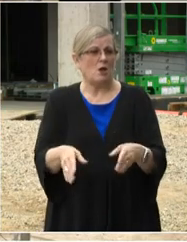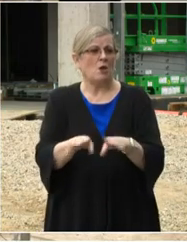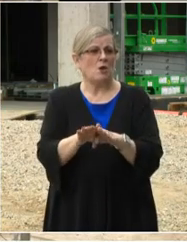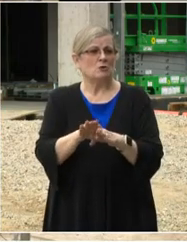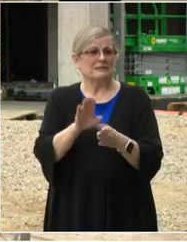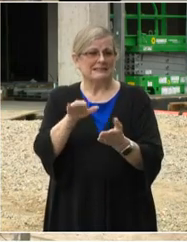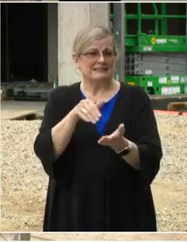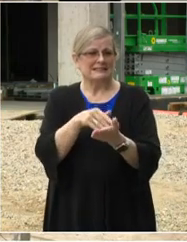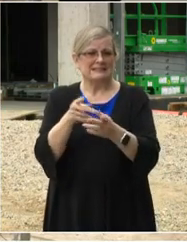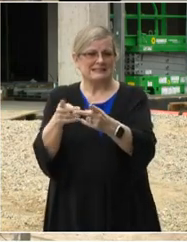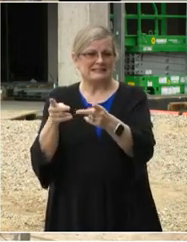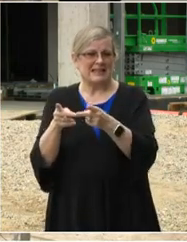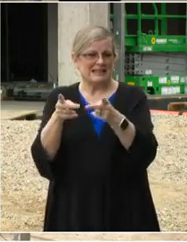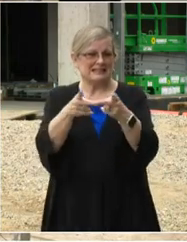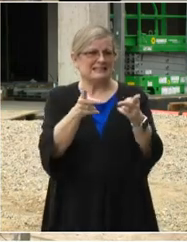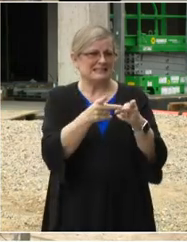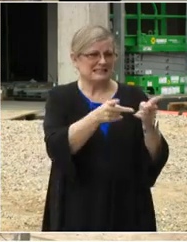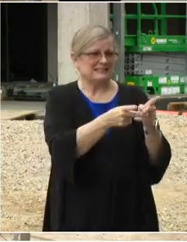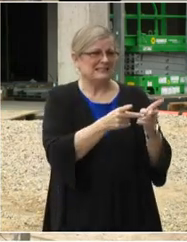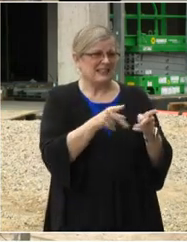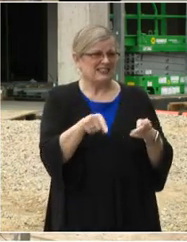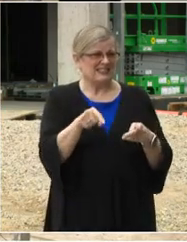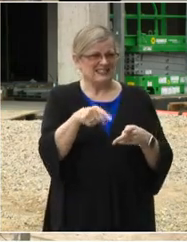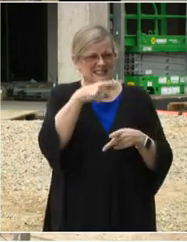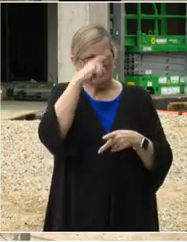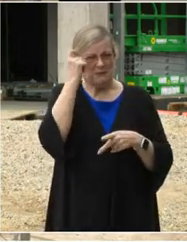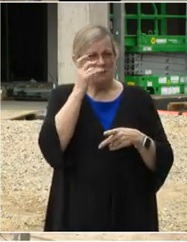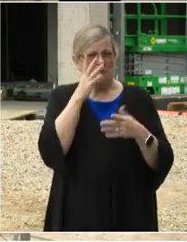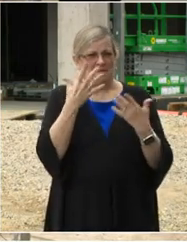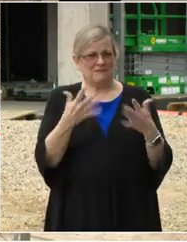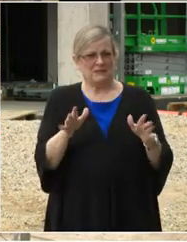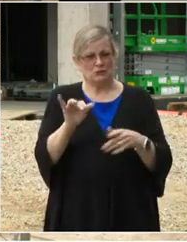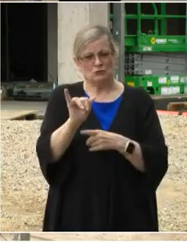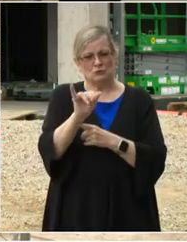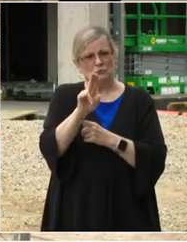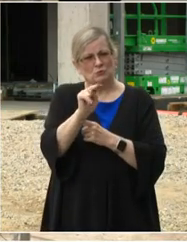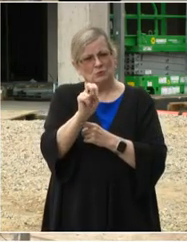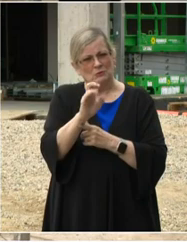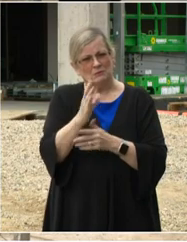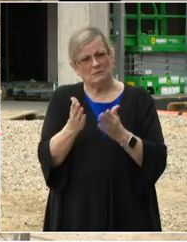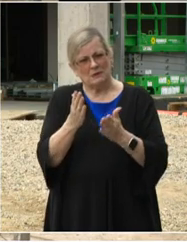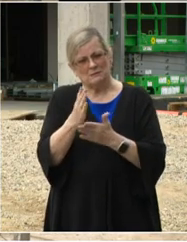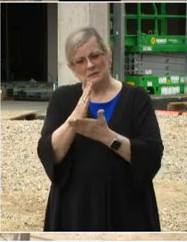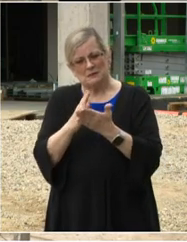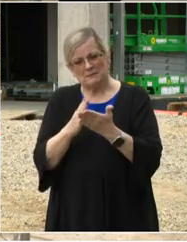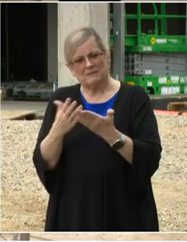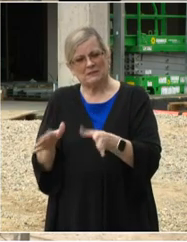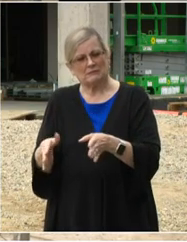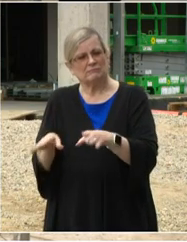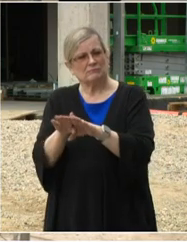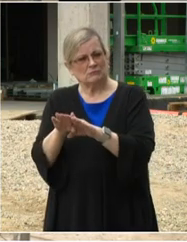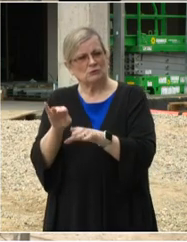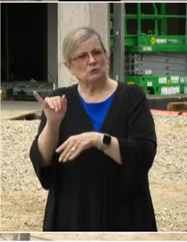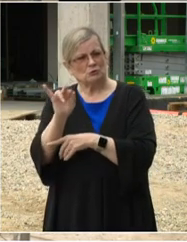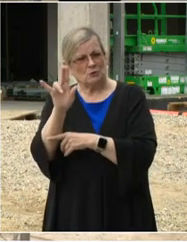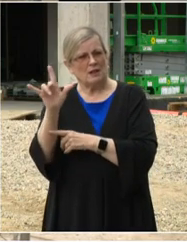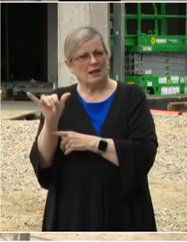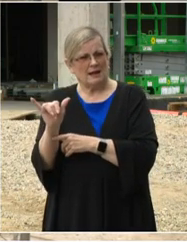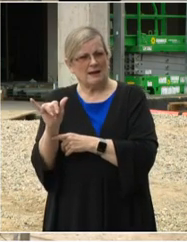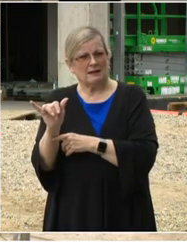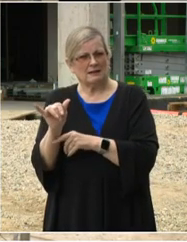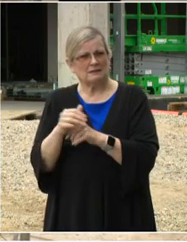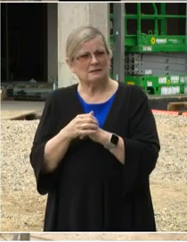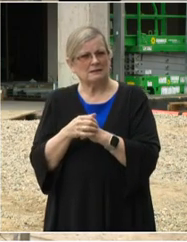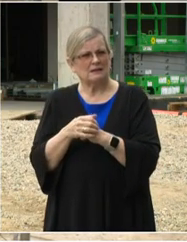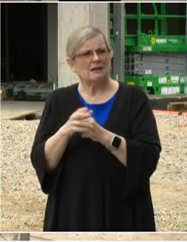the course of the summer. Some will come off in June, some will come off in July. And then in terms of the vaccine